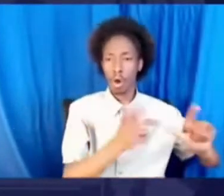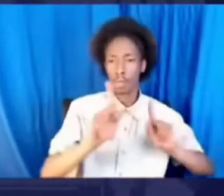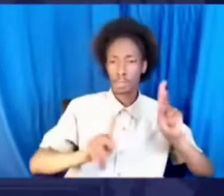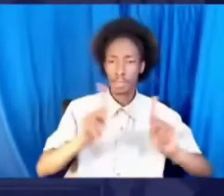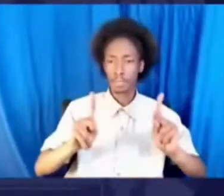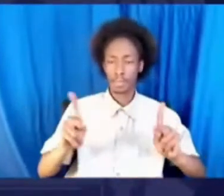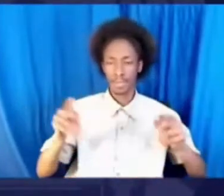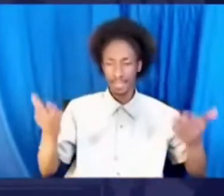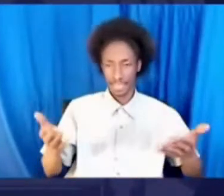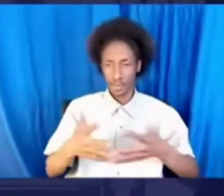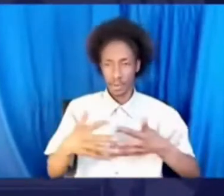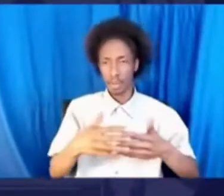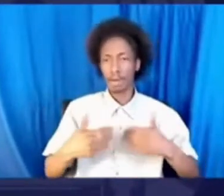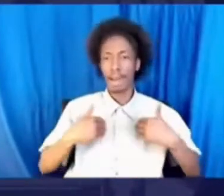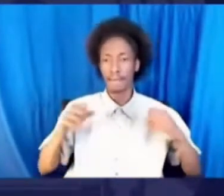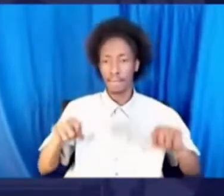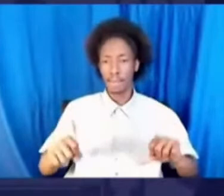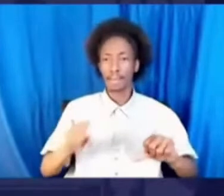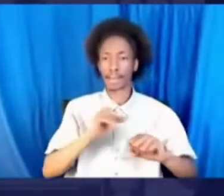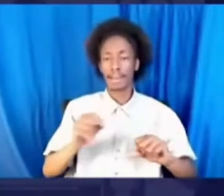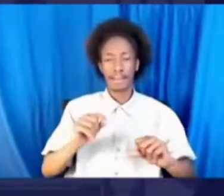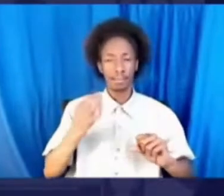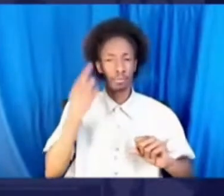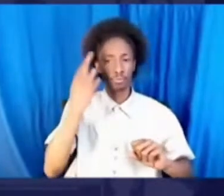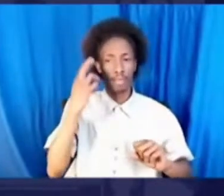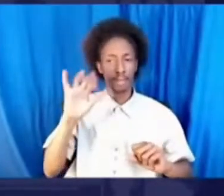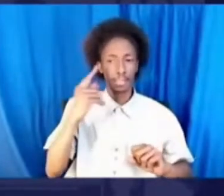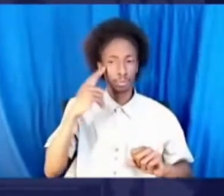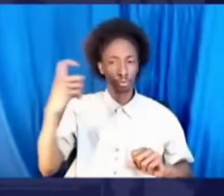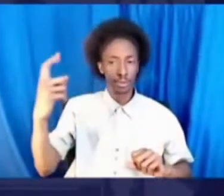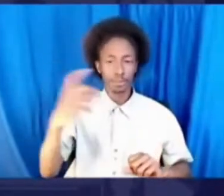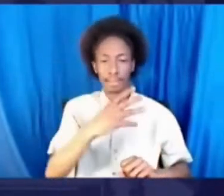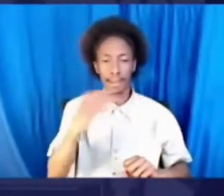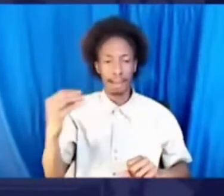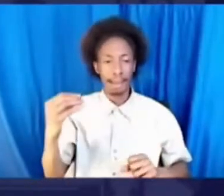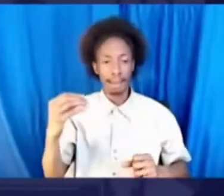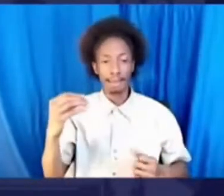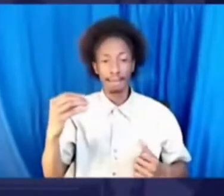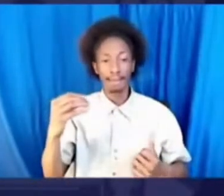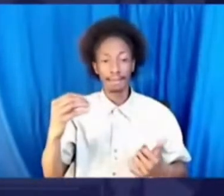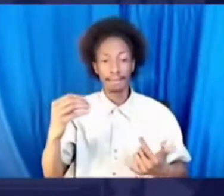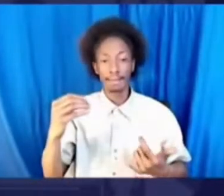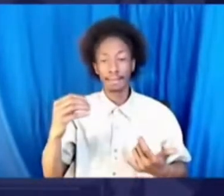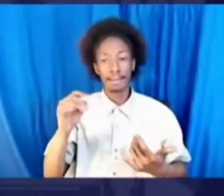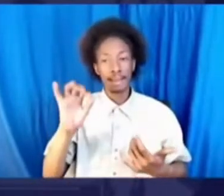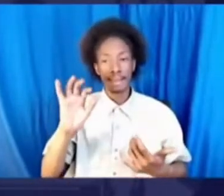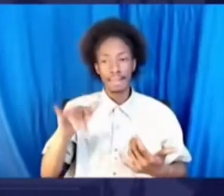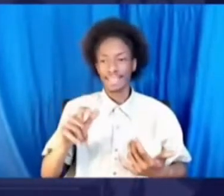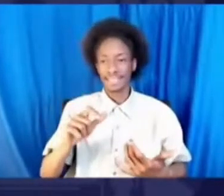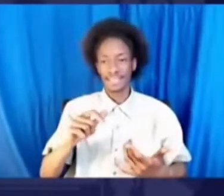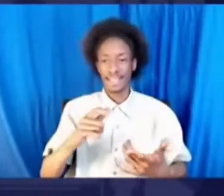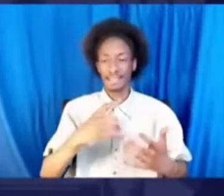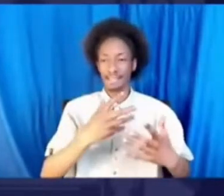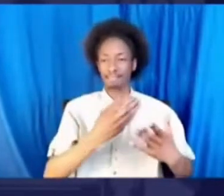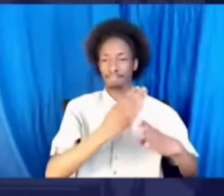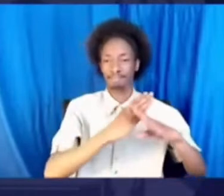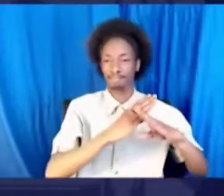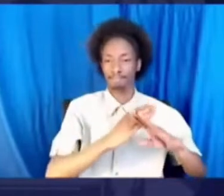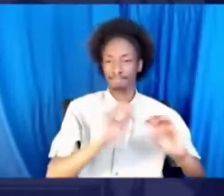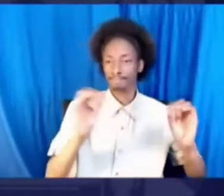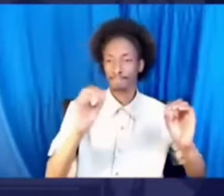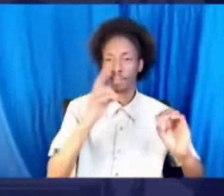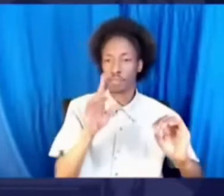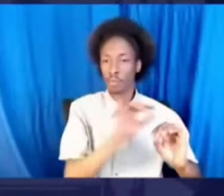and the capacity to realize their dreams, and that access to capital will not be a barrier to those achievements. So thank